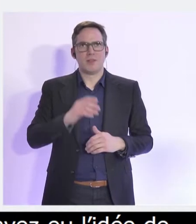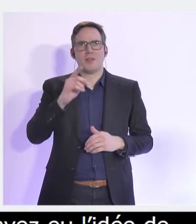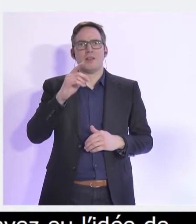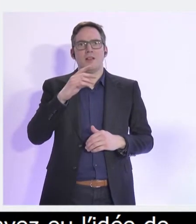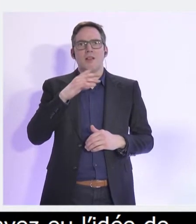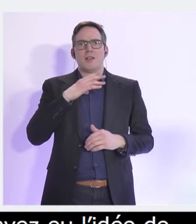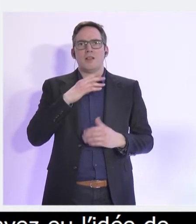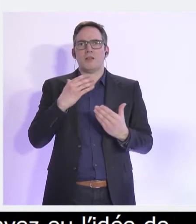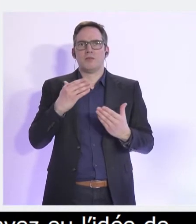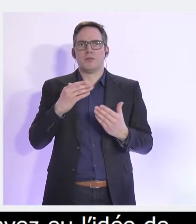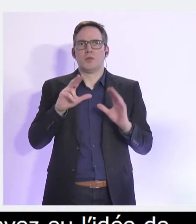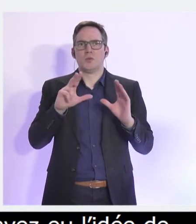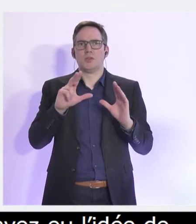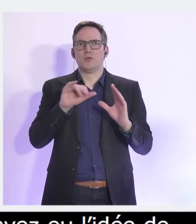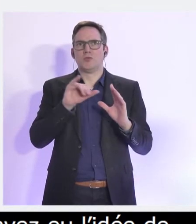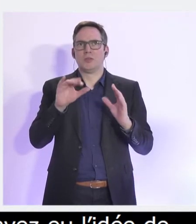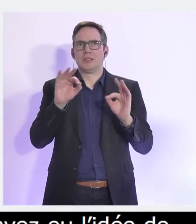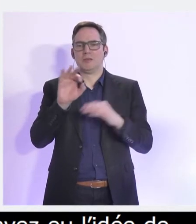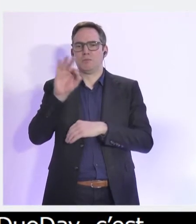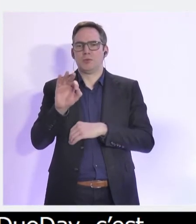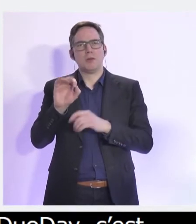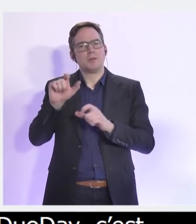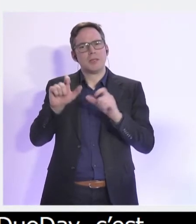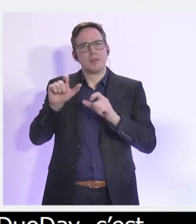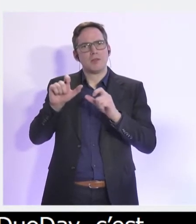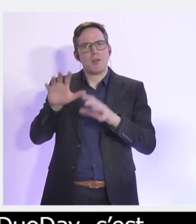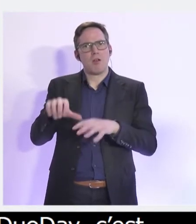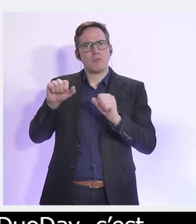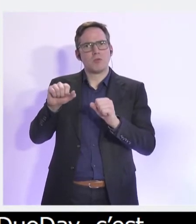we have between 8 and 10% of unemployment for